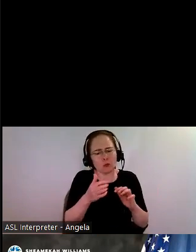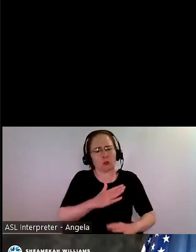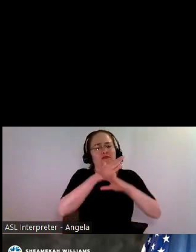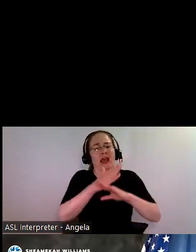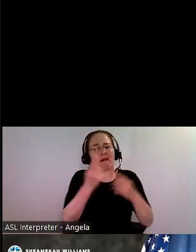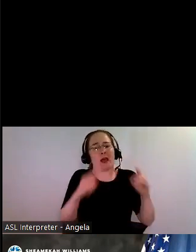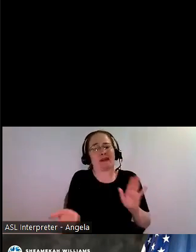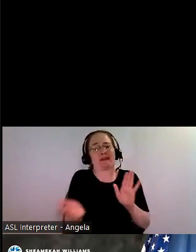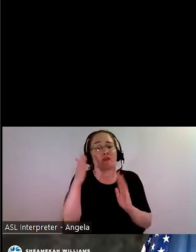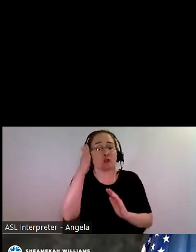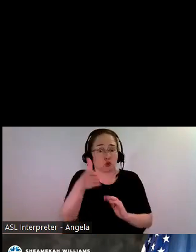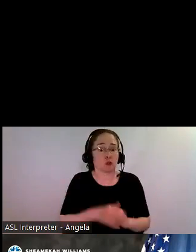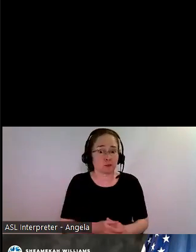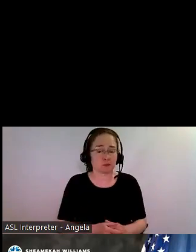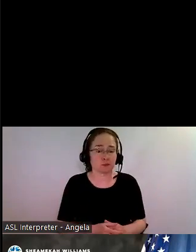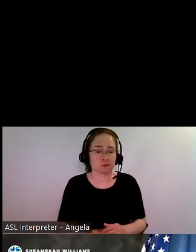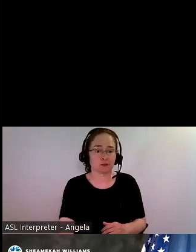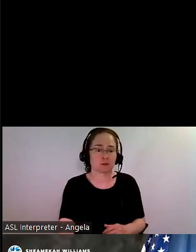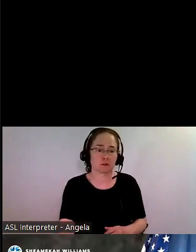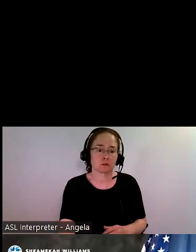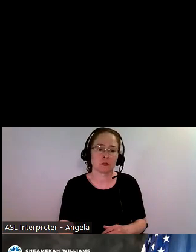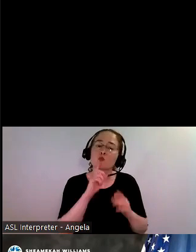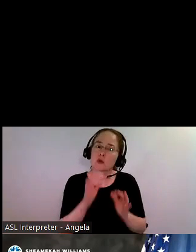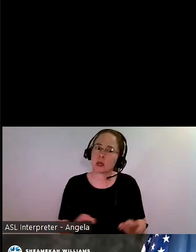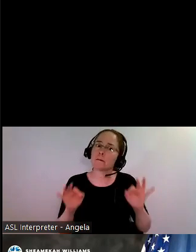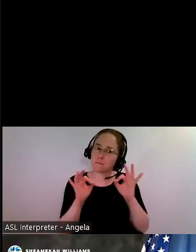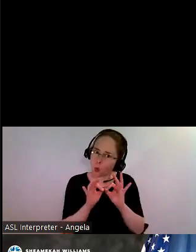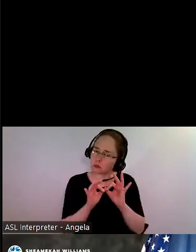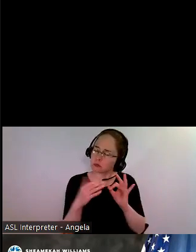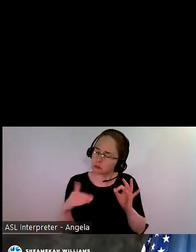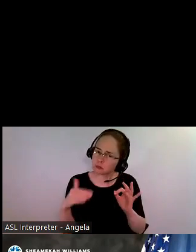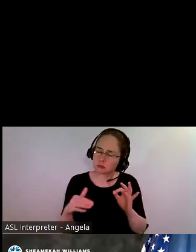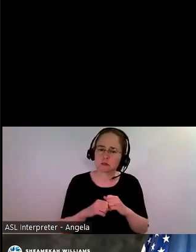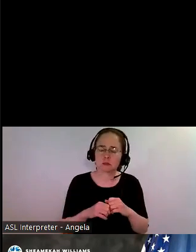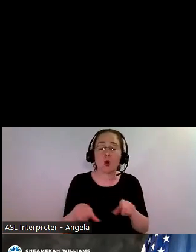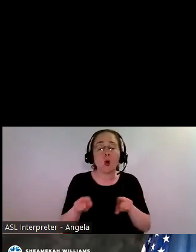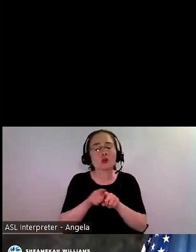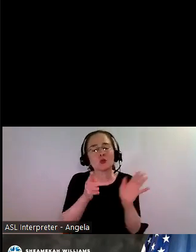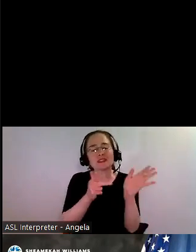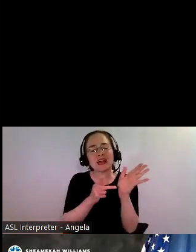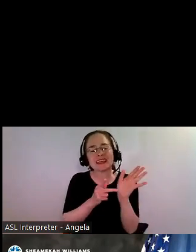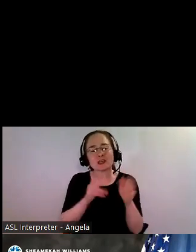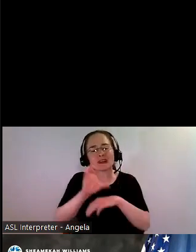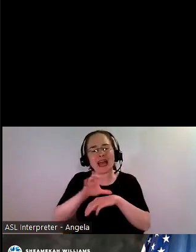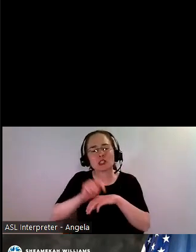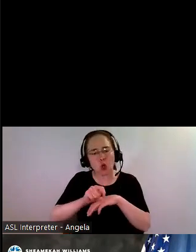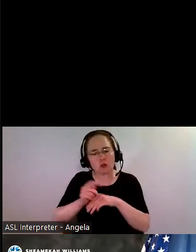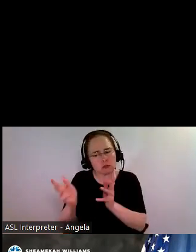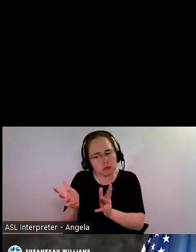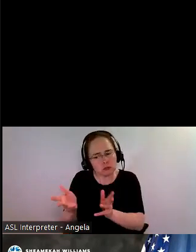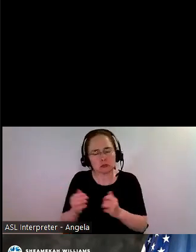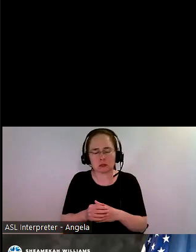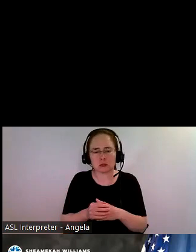of things from happening in the future. And so it's really important to do that. And then also psychiatric consults, really, you're talking about